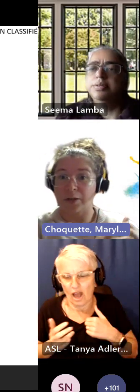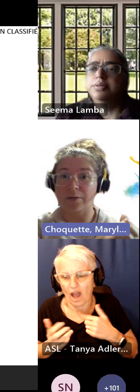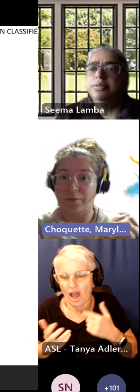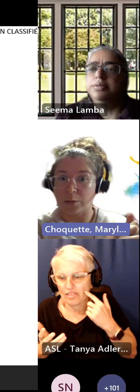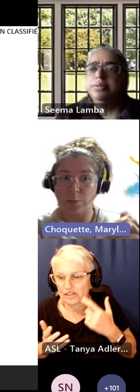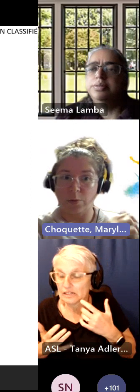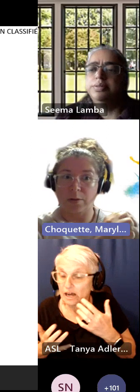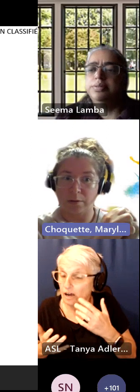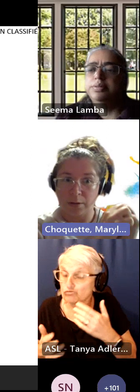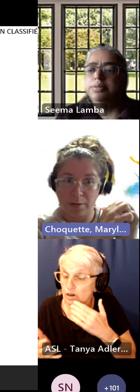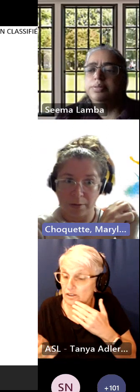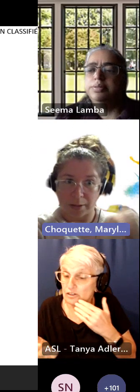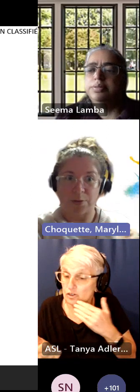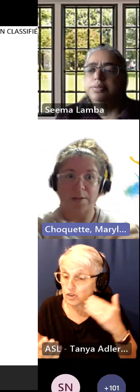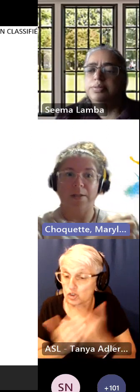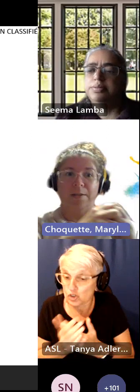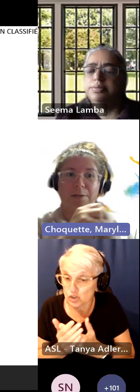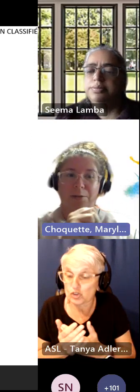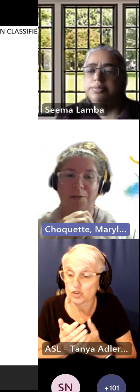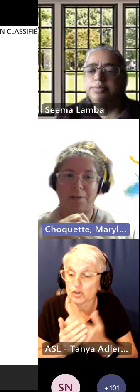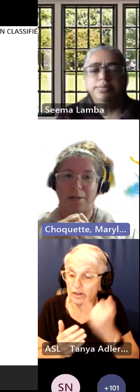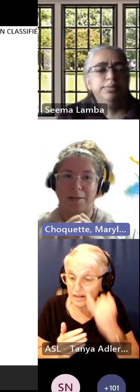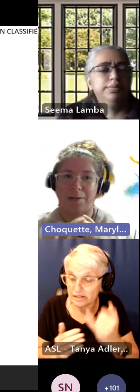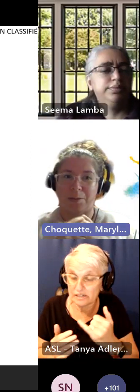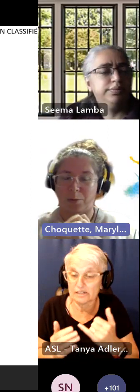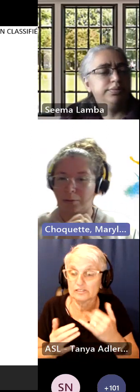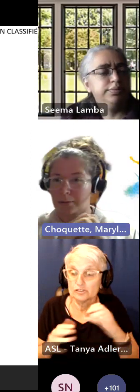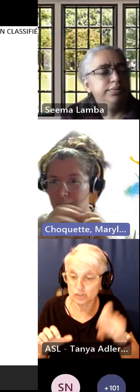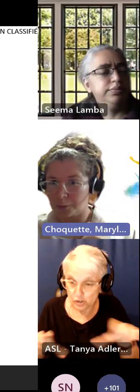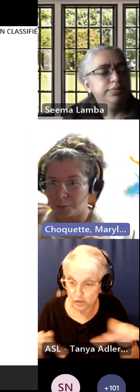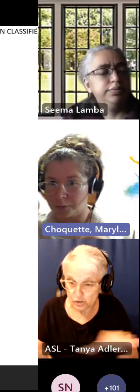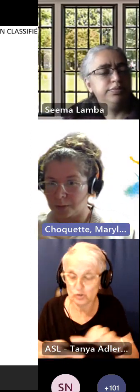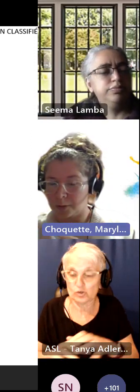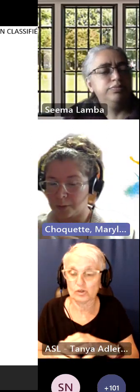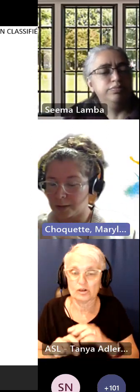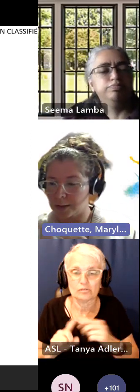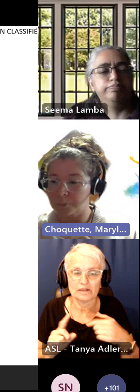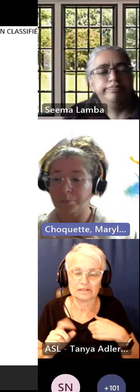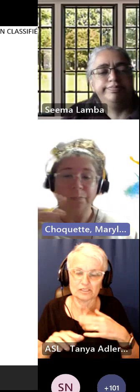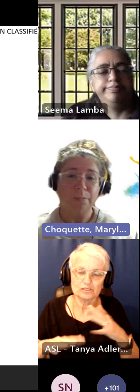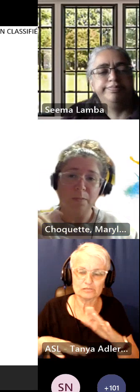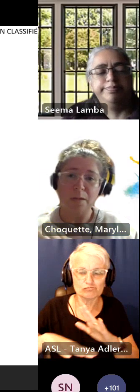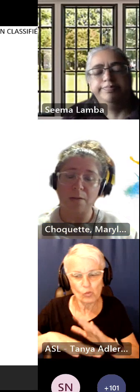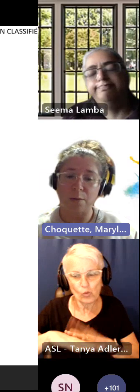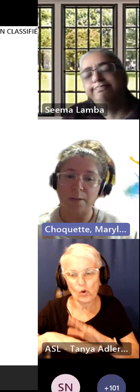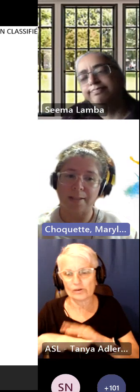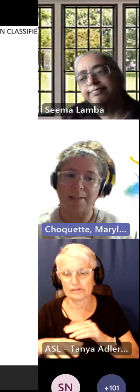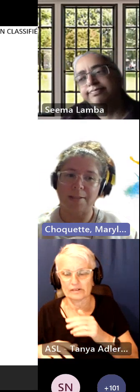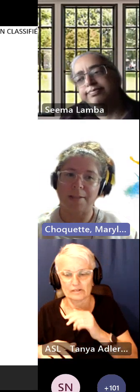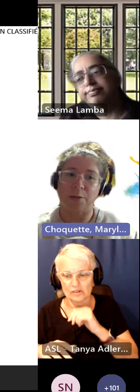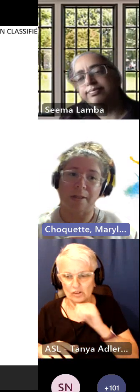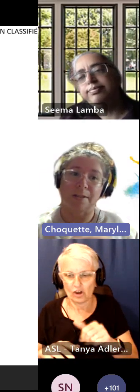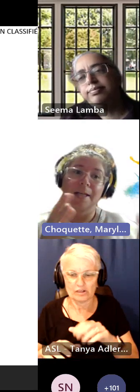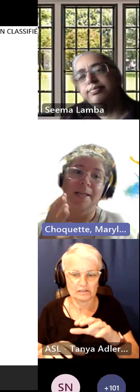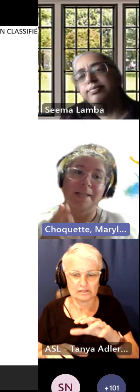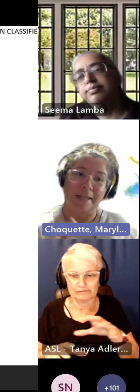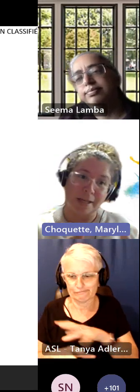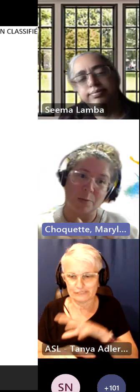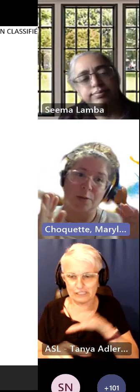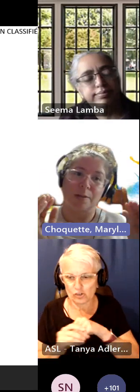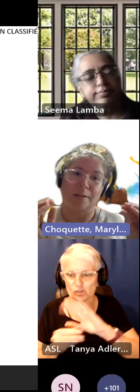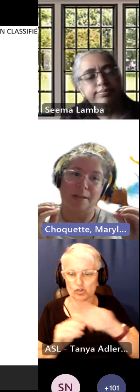it's still a very valuable exercise. It's just I want people to be aware that those identities are